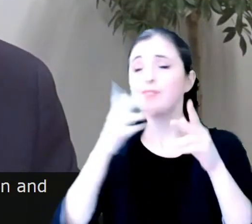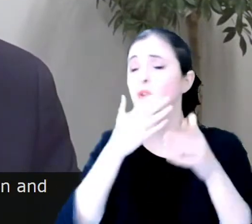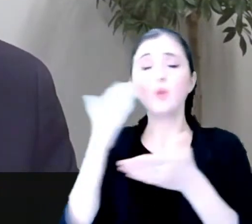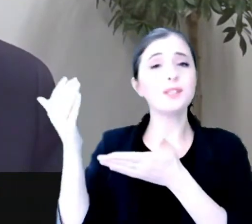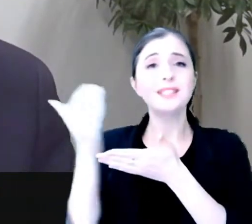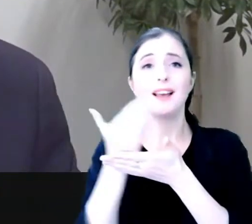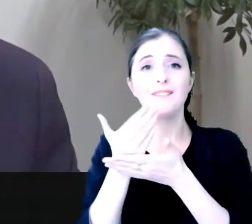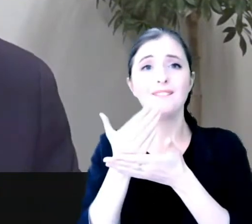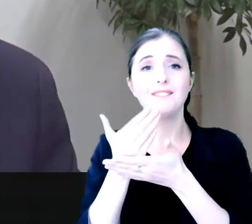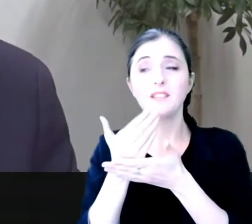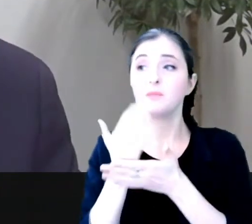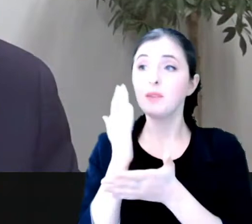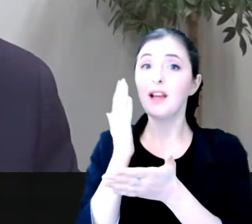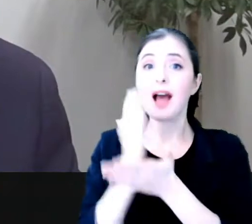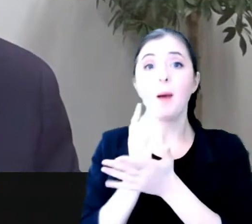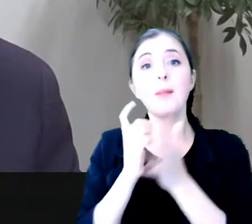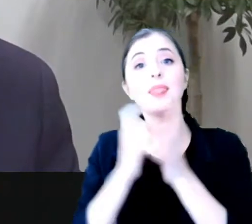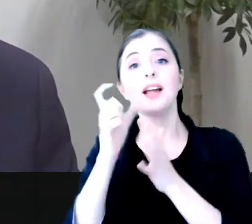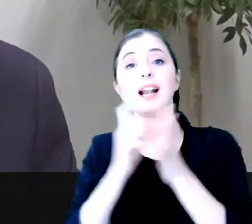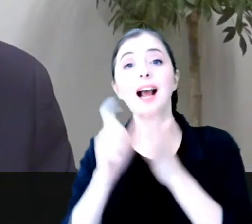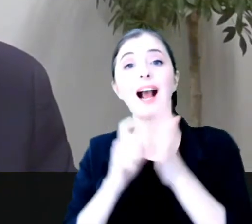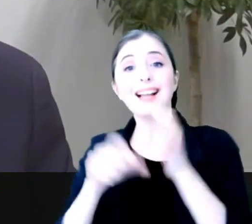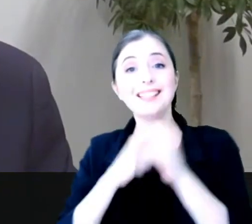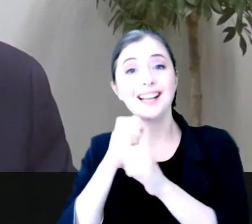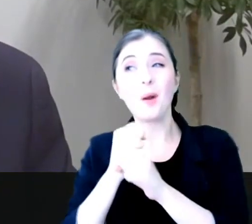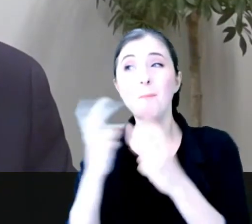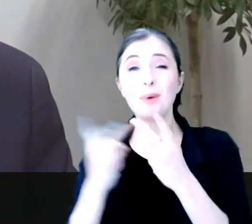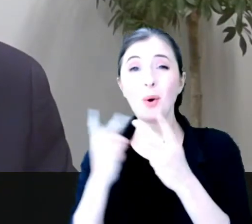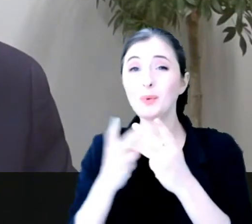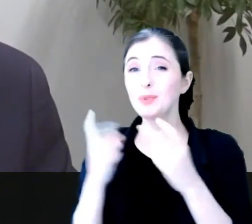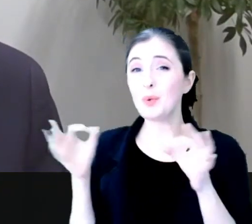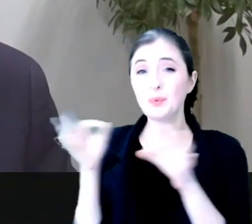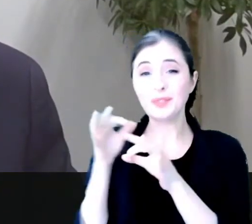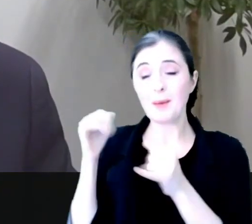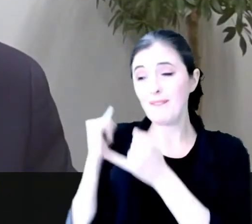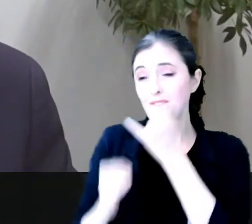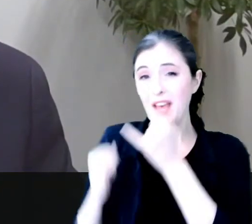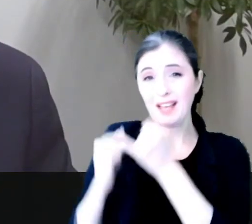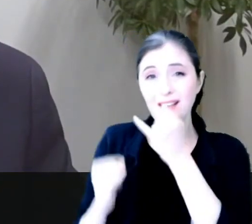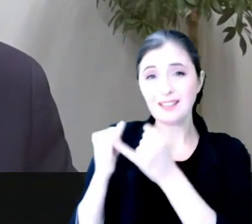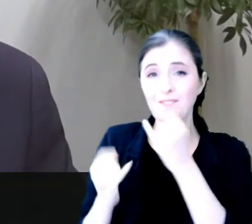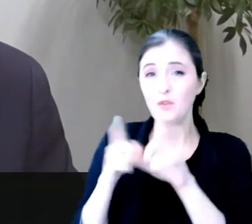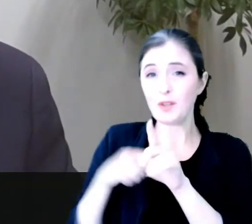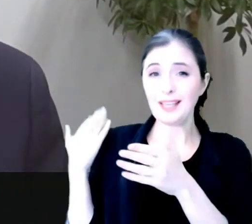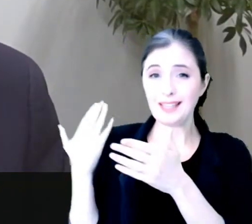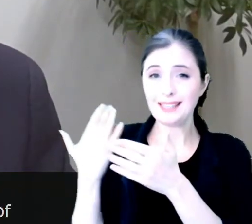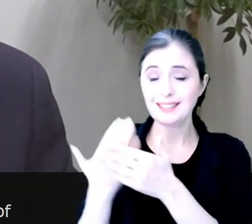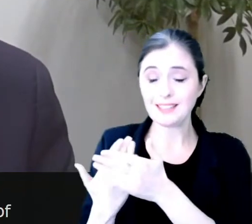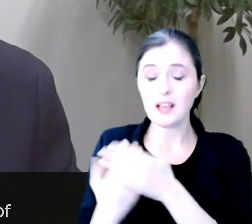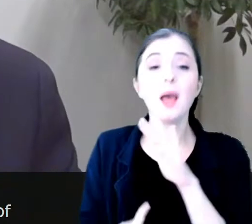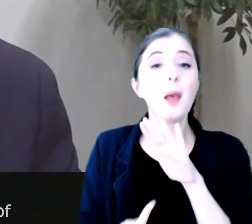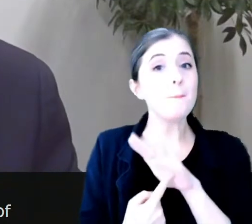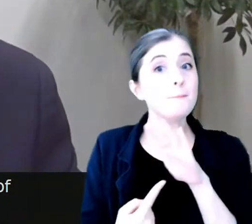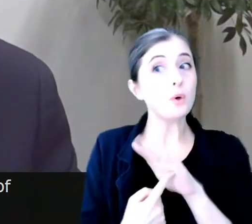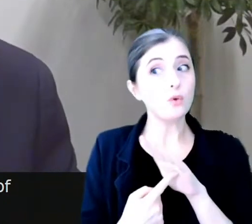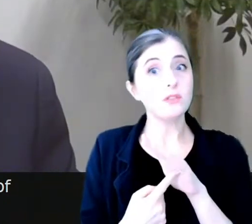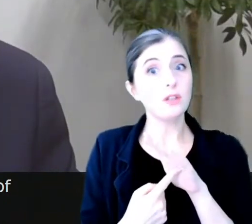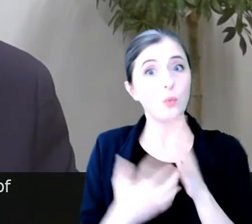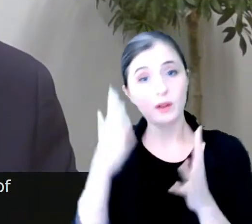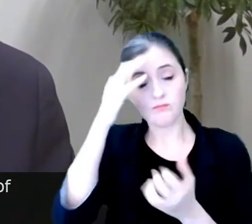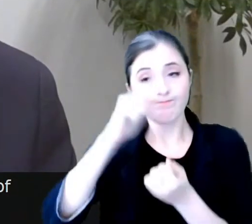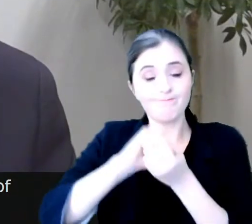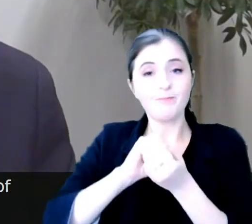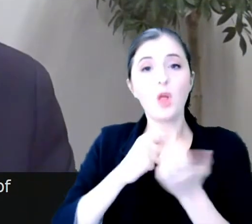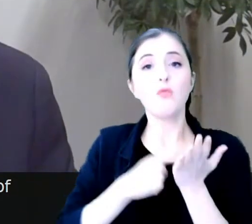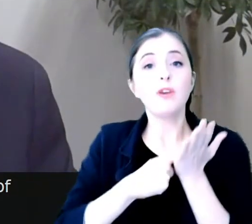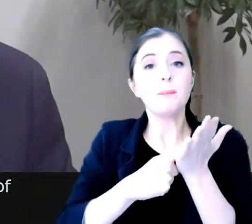to, in my view, systemic failures over a number of years. And it's really important that we look at the recommendations from phase 2. So what I've been doing,